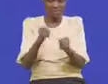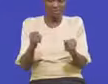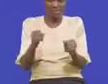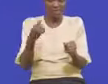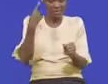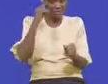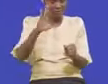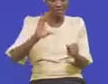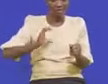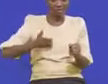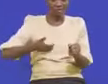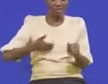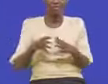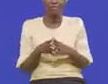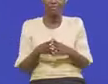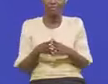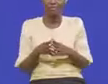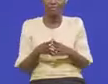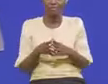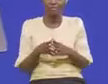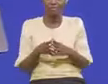Eye ɖeɖe kpɔkpɔ na wo luƒoa megbea.